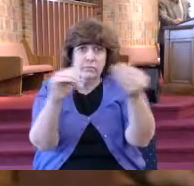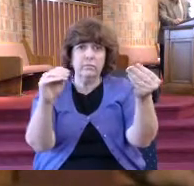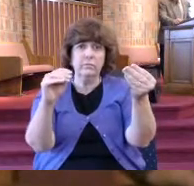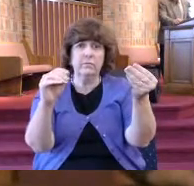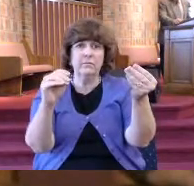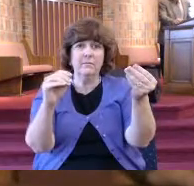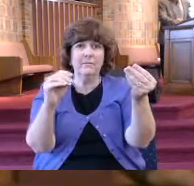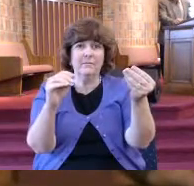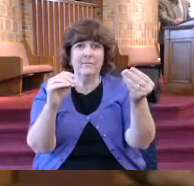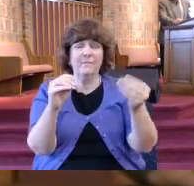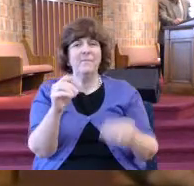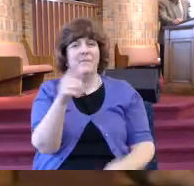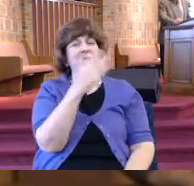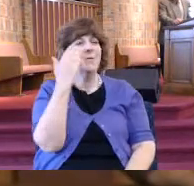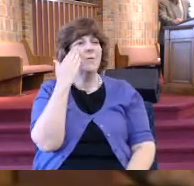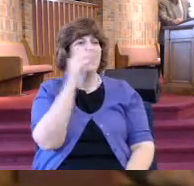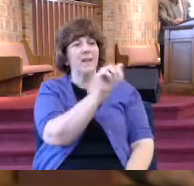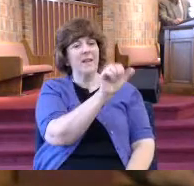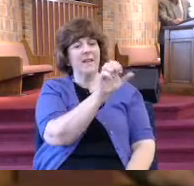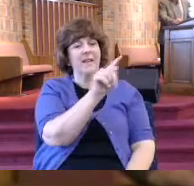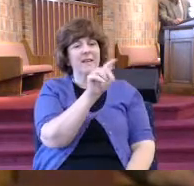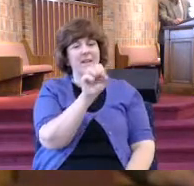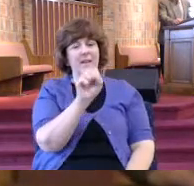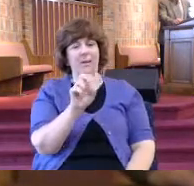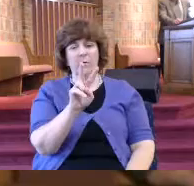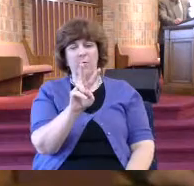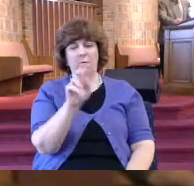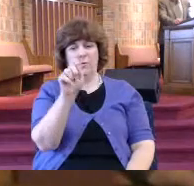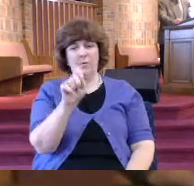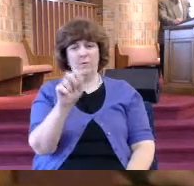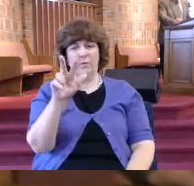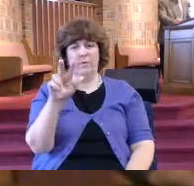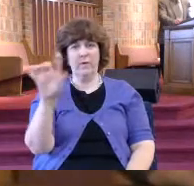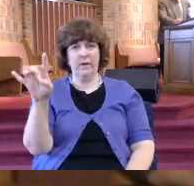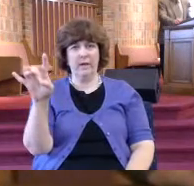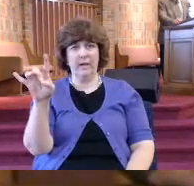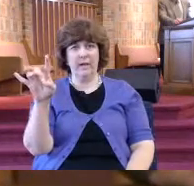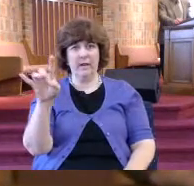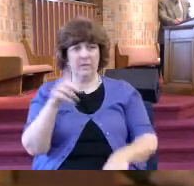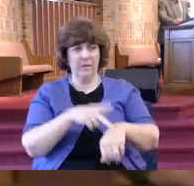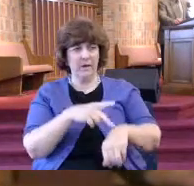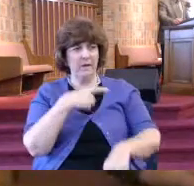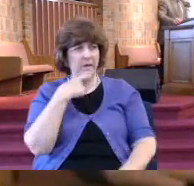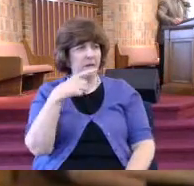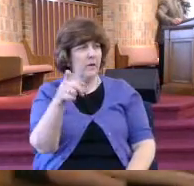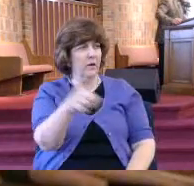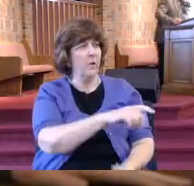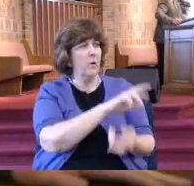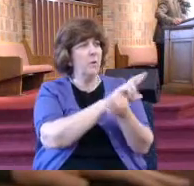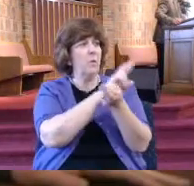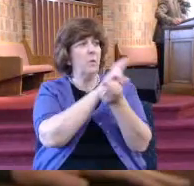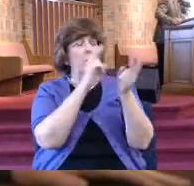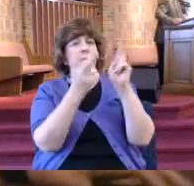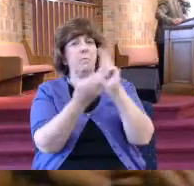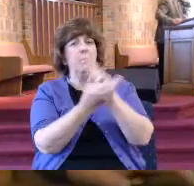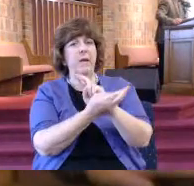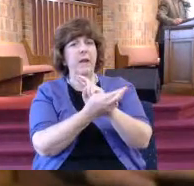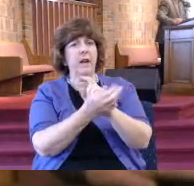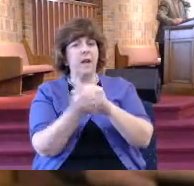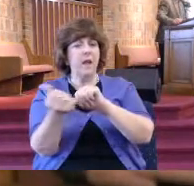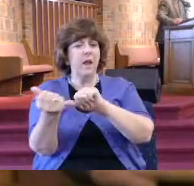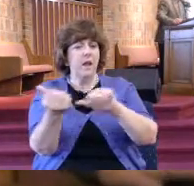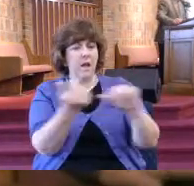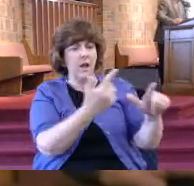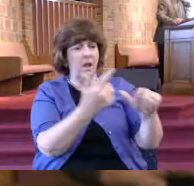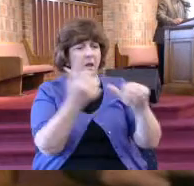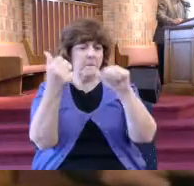You're familiar with Acts chapter 2, verse 38, and where Peter said, repent and let every one of you be